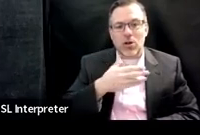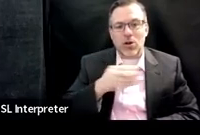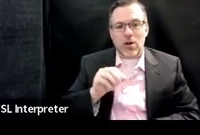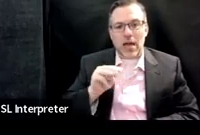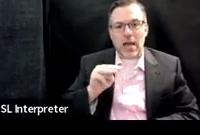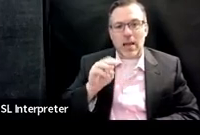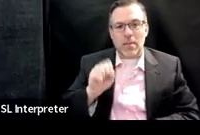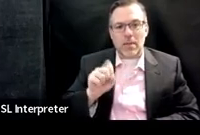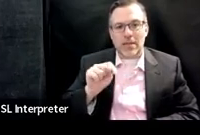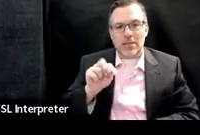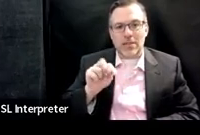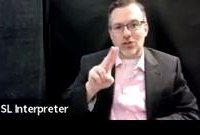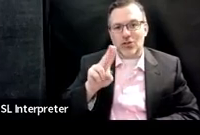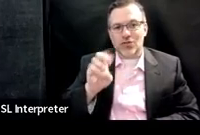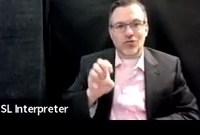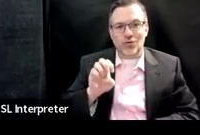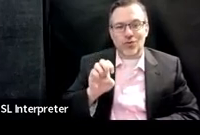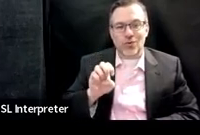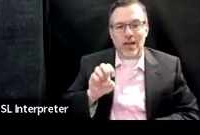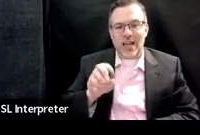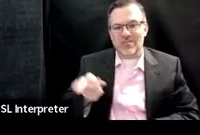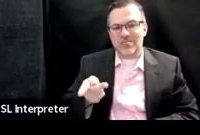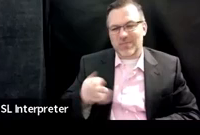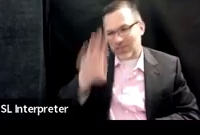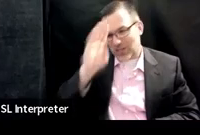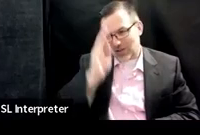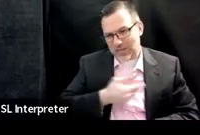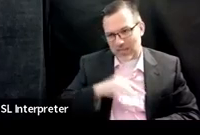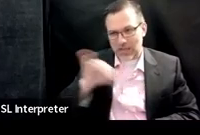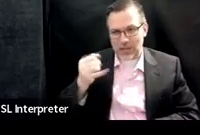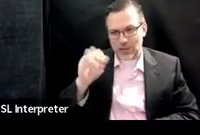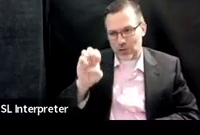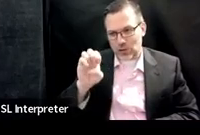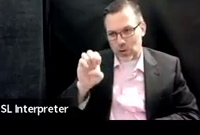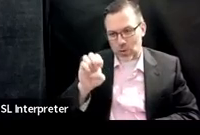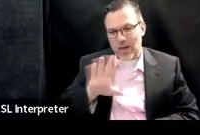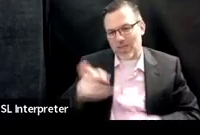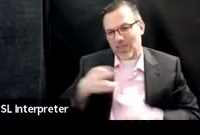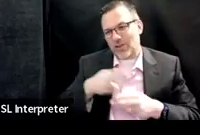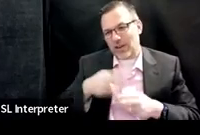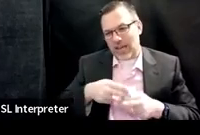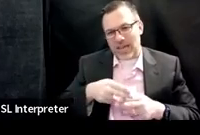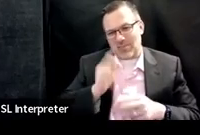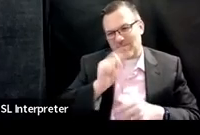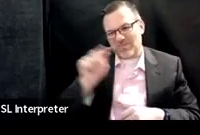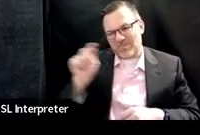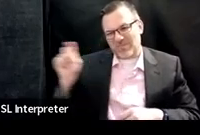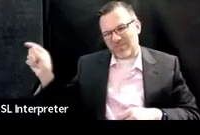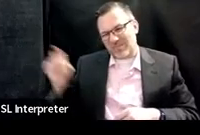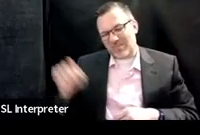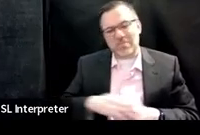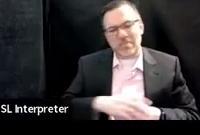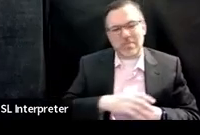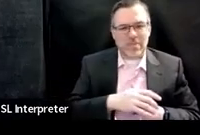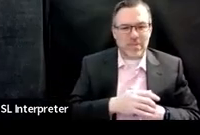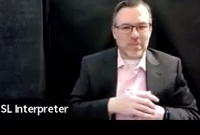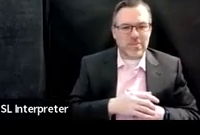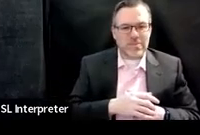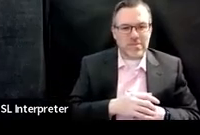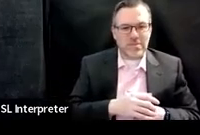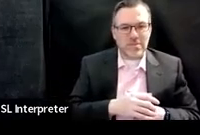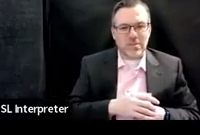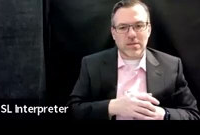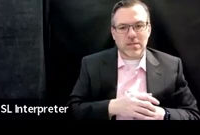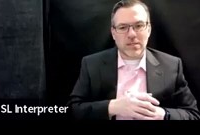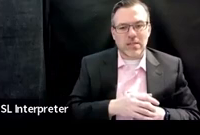Joe exemplar. So you'll see those names throughout the examples. And I stole these from a previous written notice